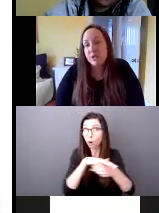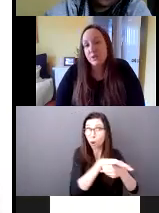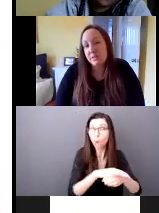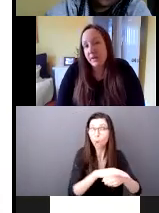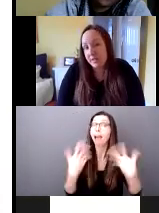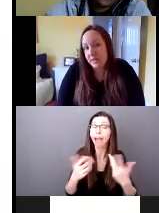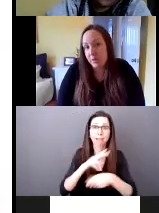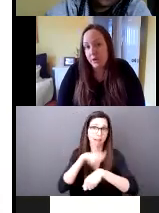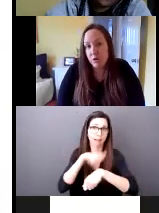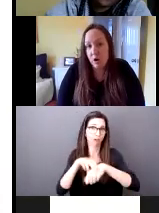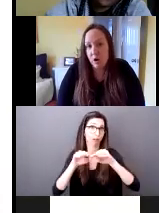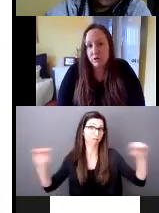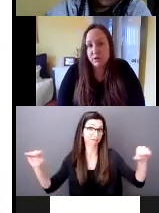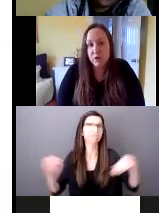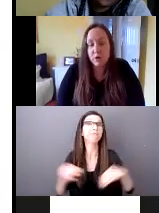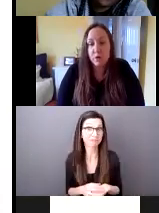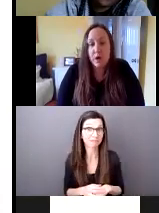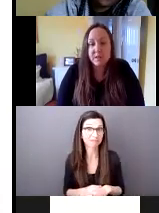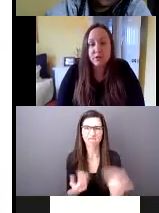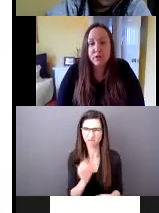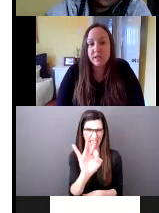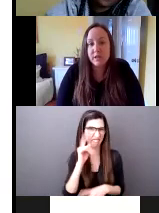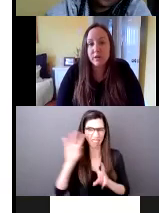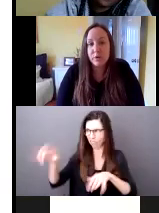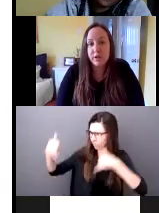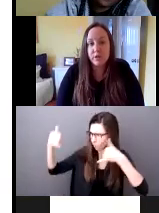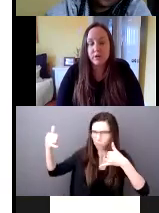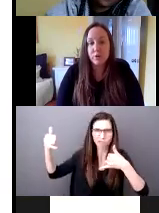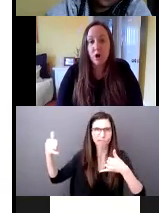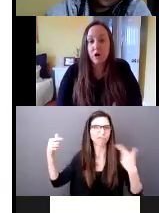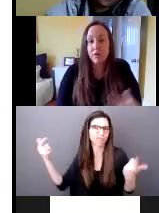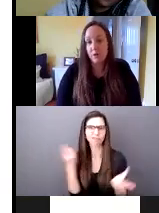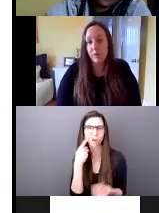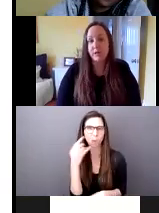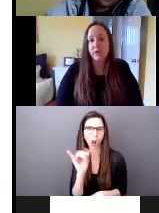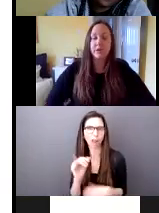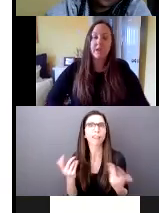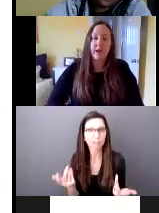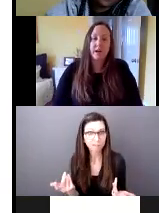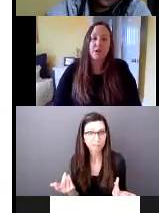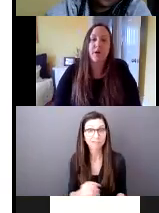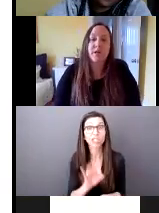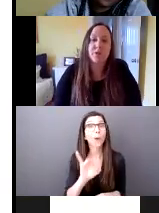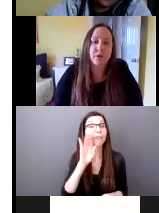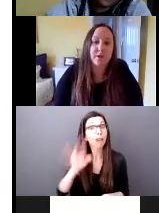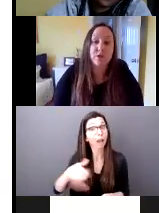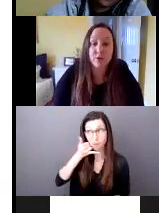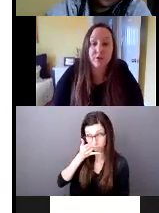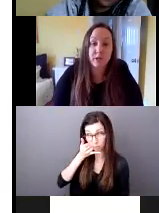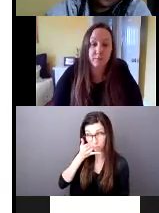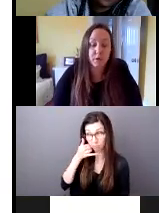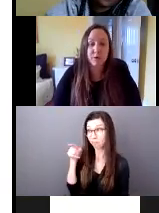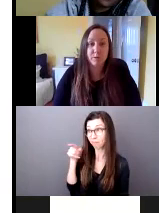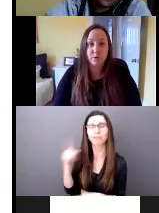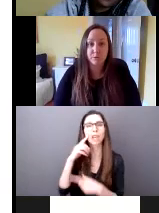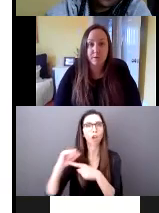So what to expect when you call. So essentially, when you call the helpline, you're going to get a trained and